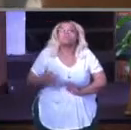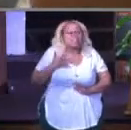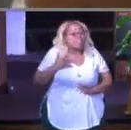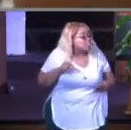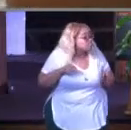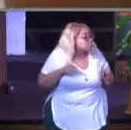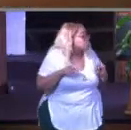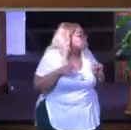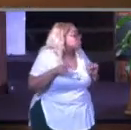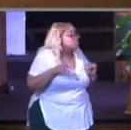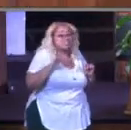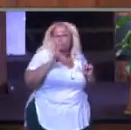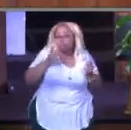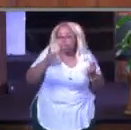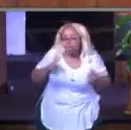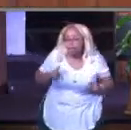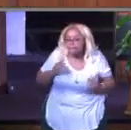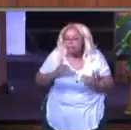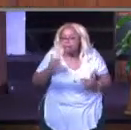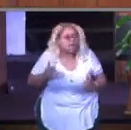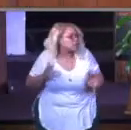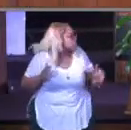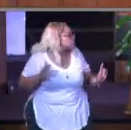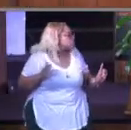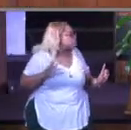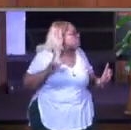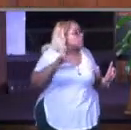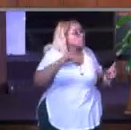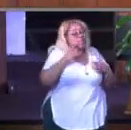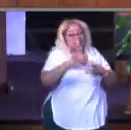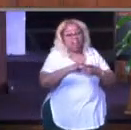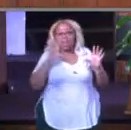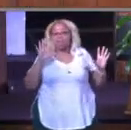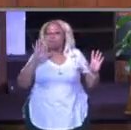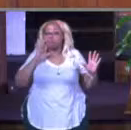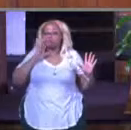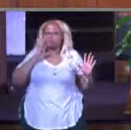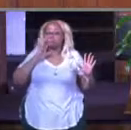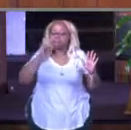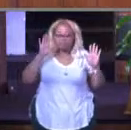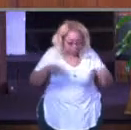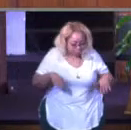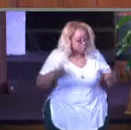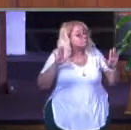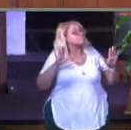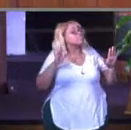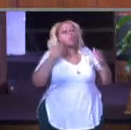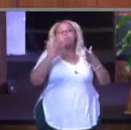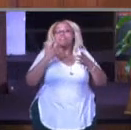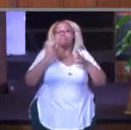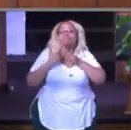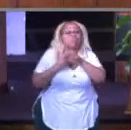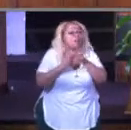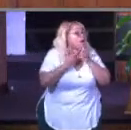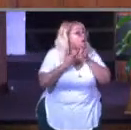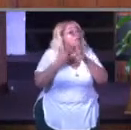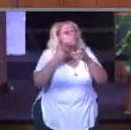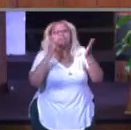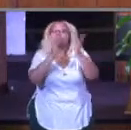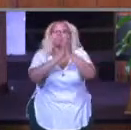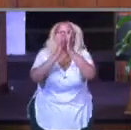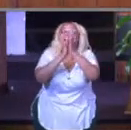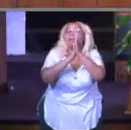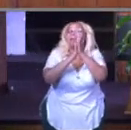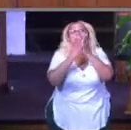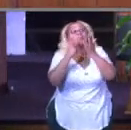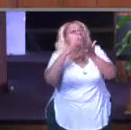you nervous because you're not sure what's going to happen next. That's right. That means you got to let go. You got to yield. You may start running. You may start